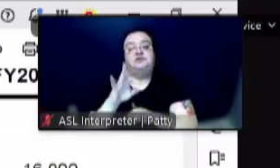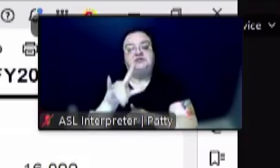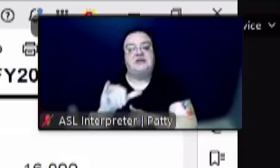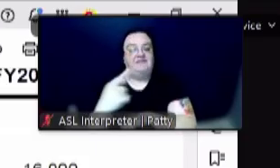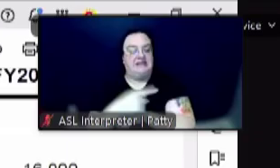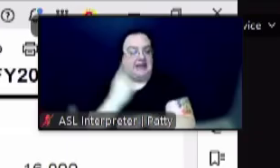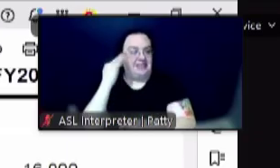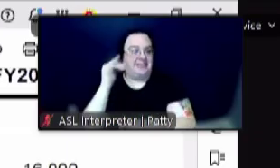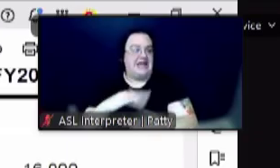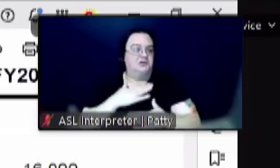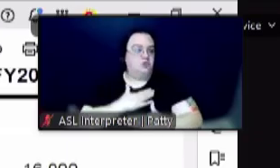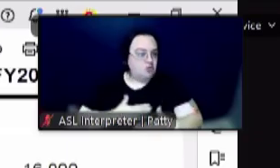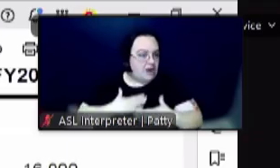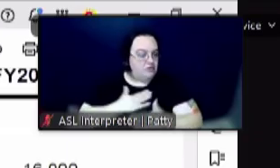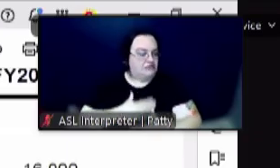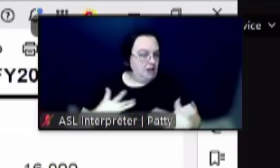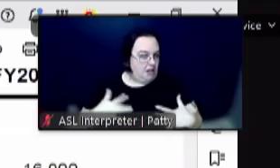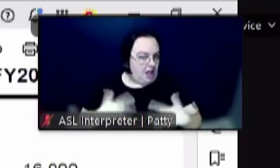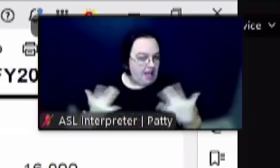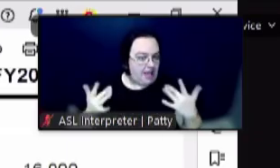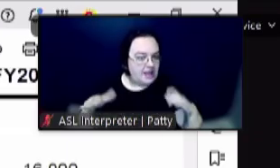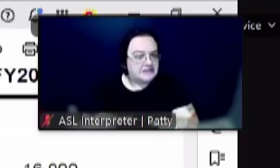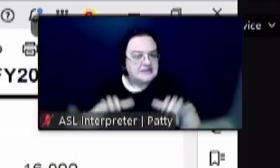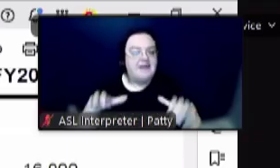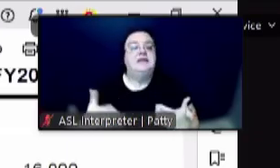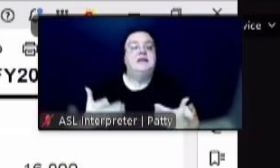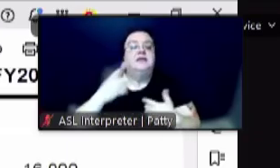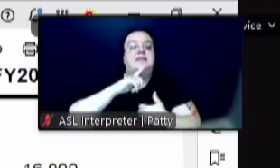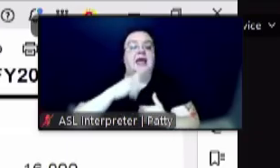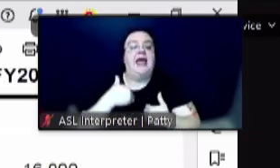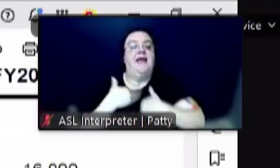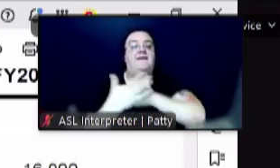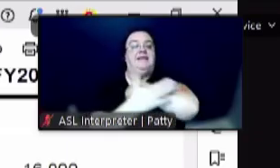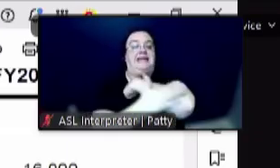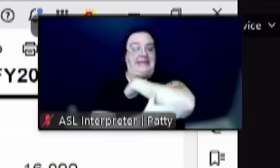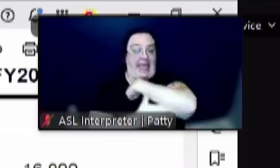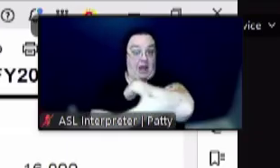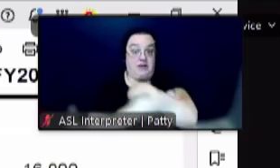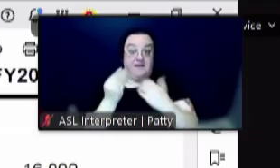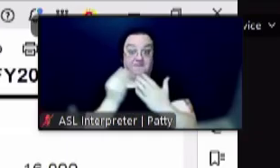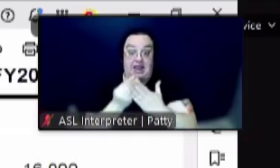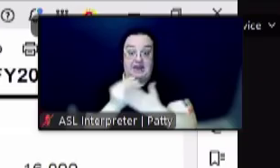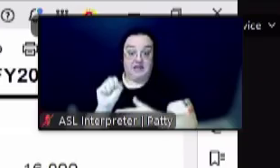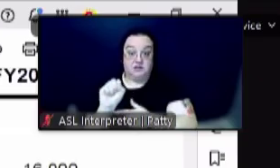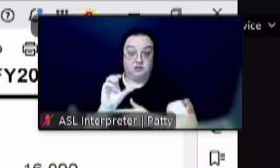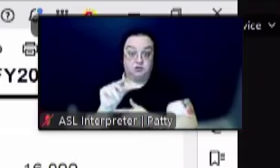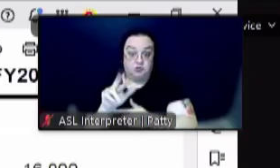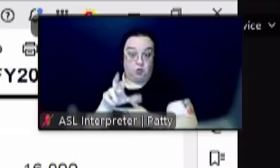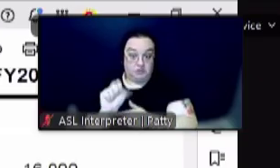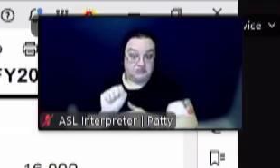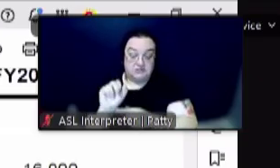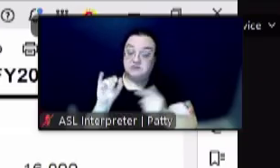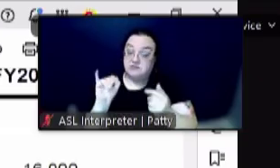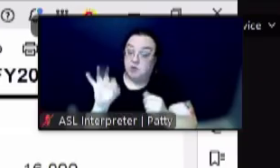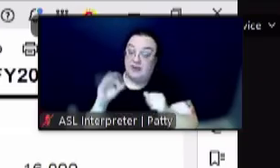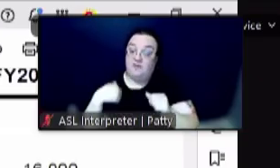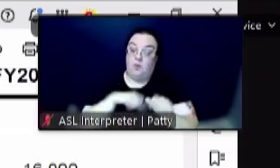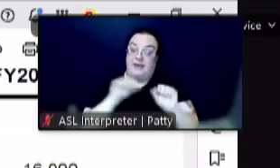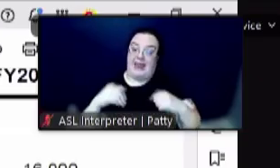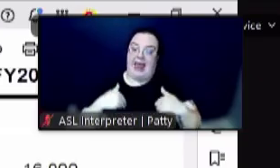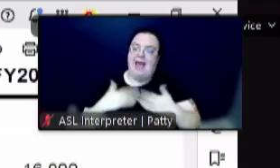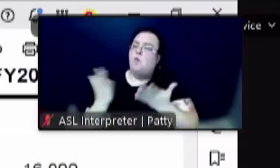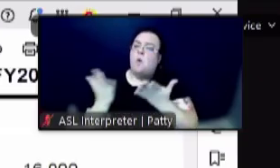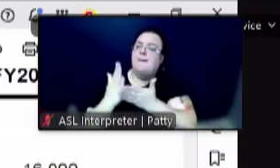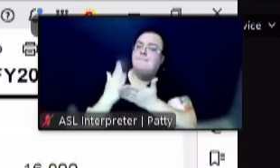recreational activity, there are county funding sources. So if we could have budgets for the different events, so we